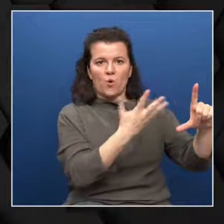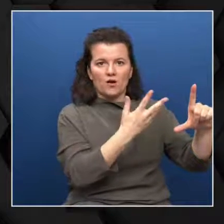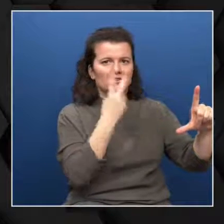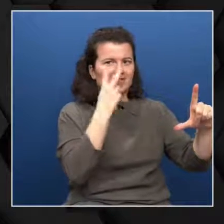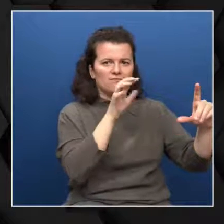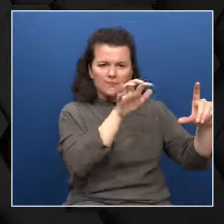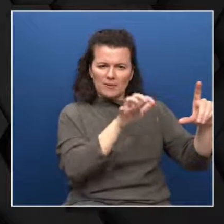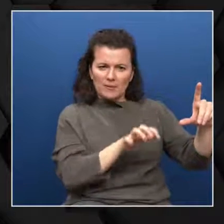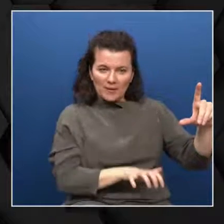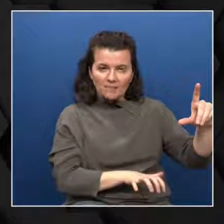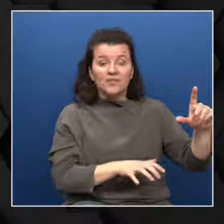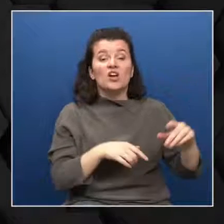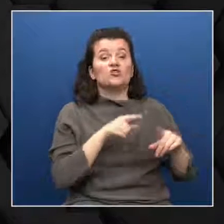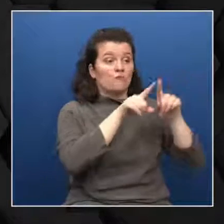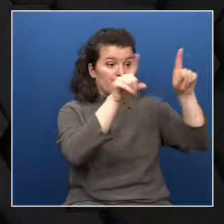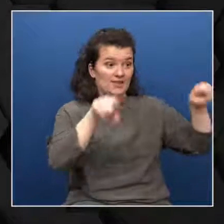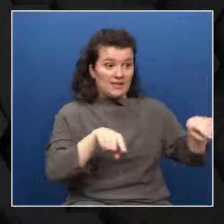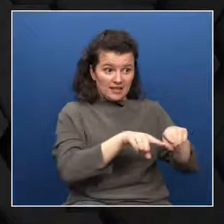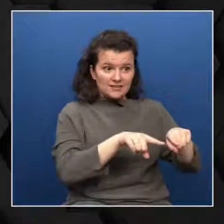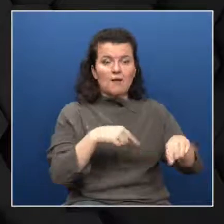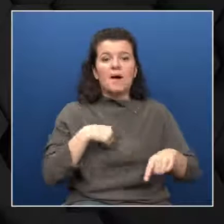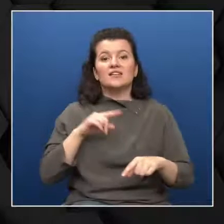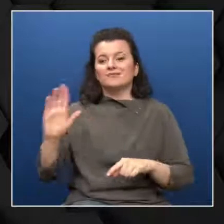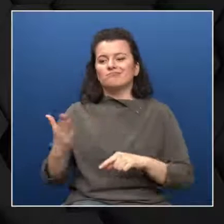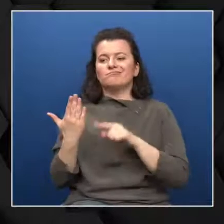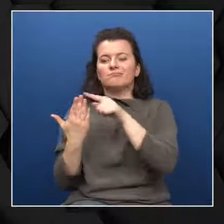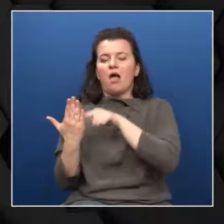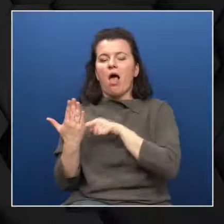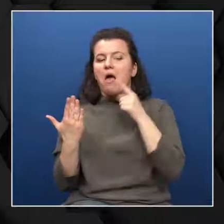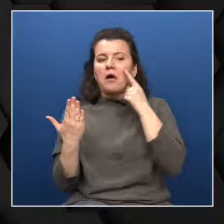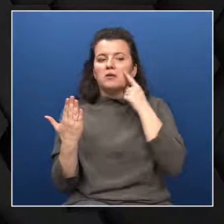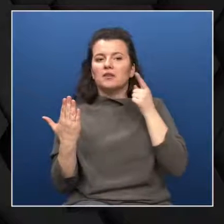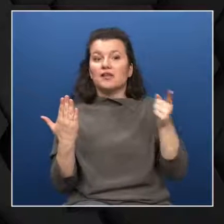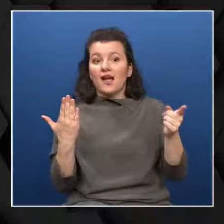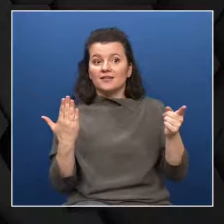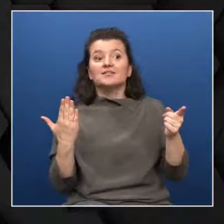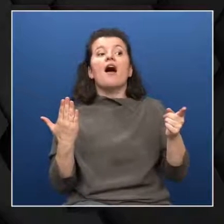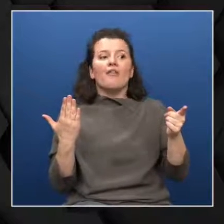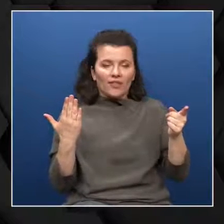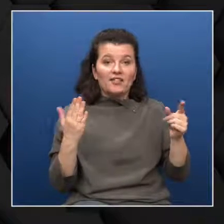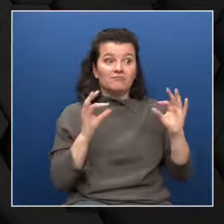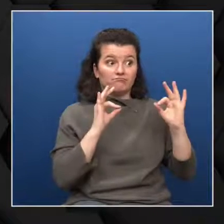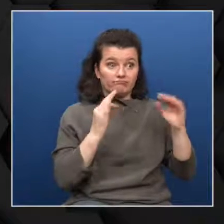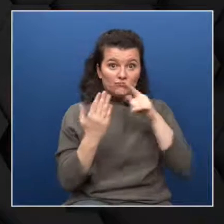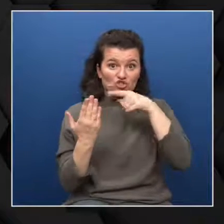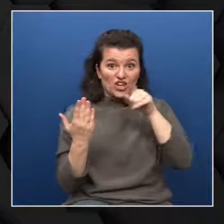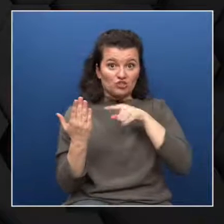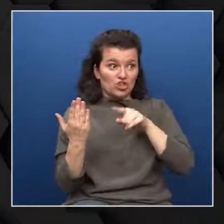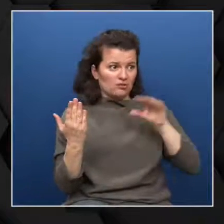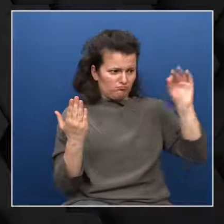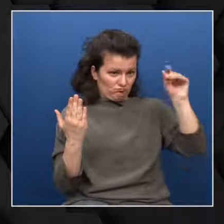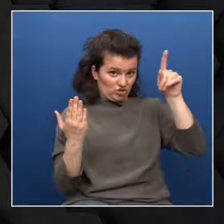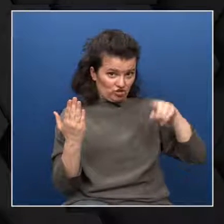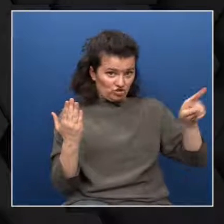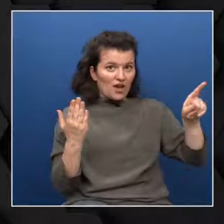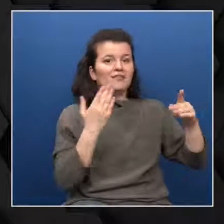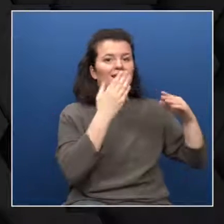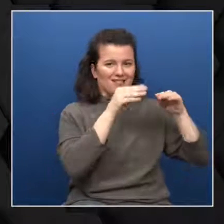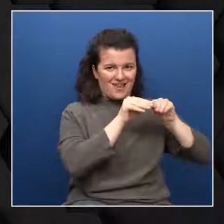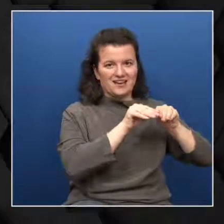that when we publish our websites, and you should also for your events. So we have a little Chrome and an Edge plugin